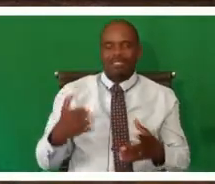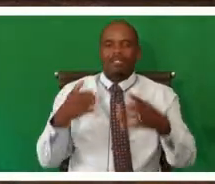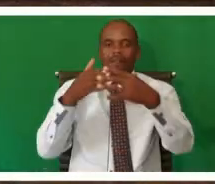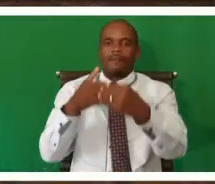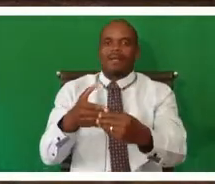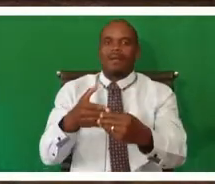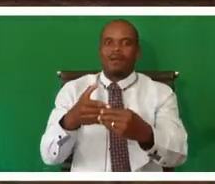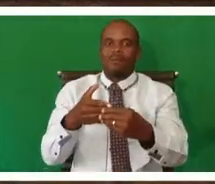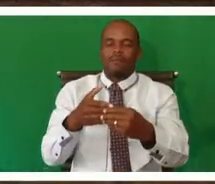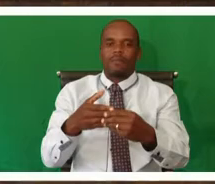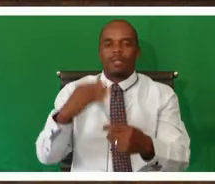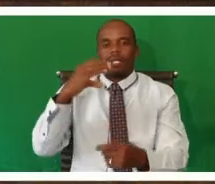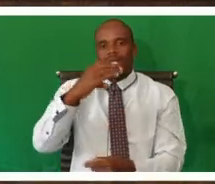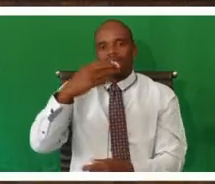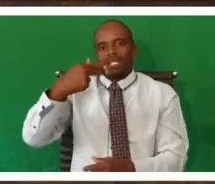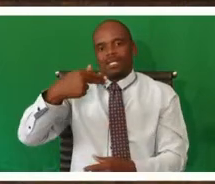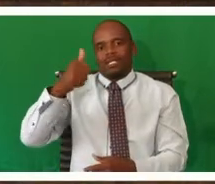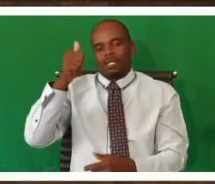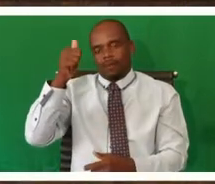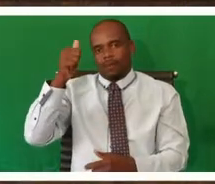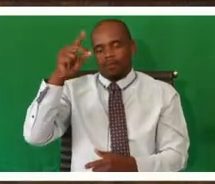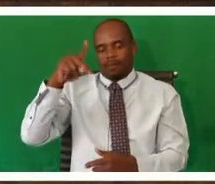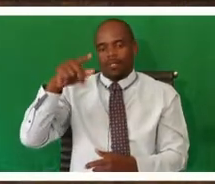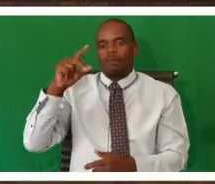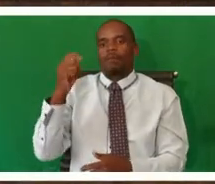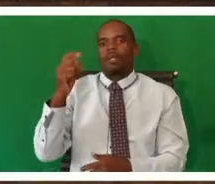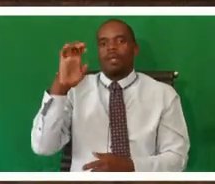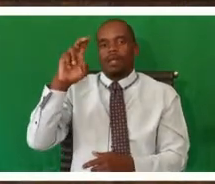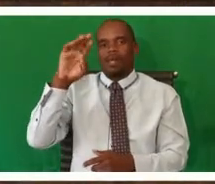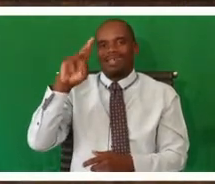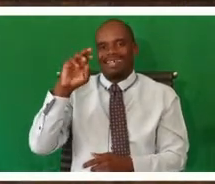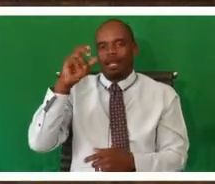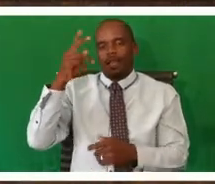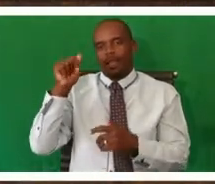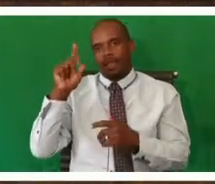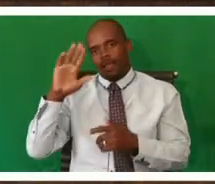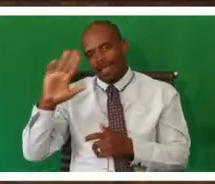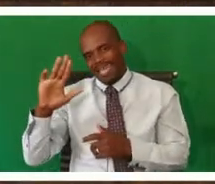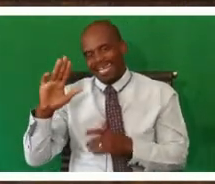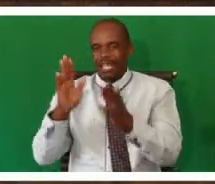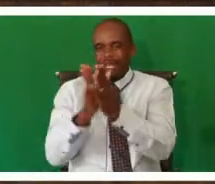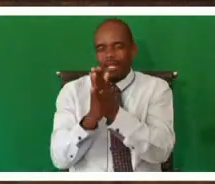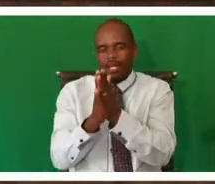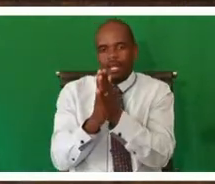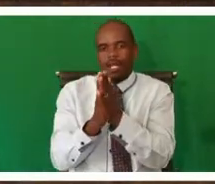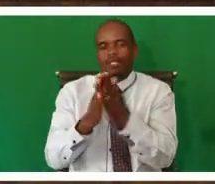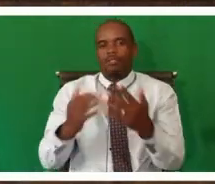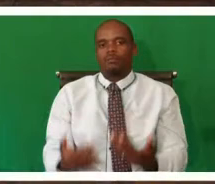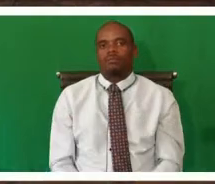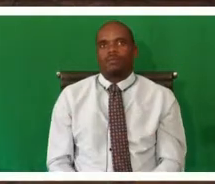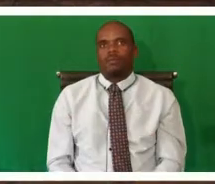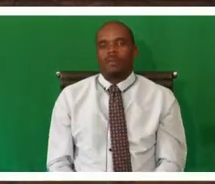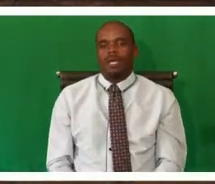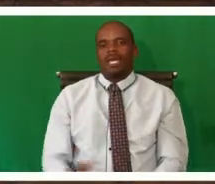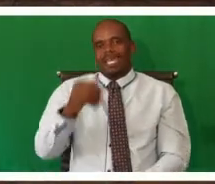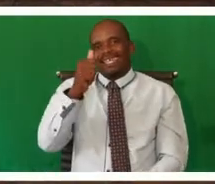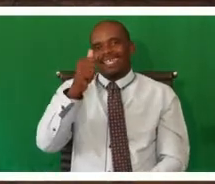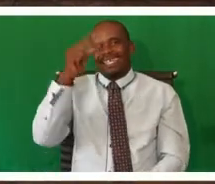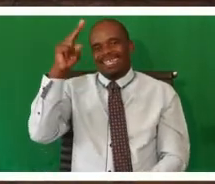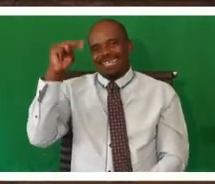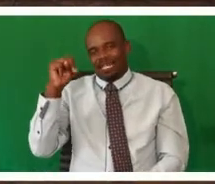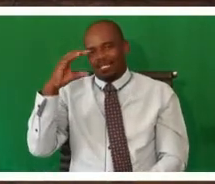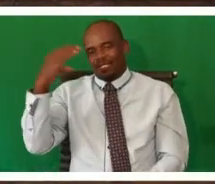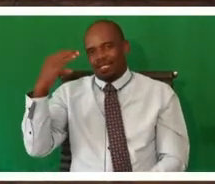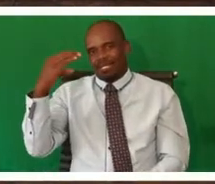and 10 institutions, leaders of the African National Congress and the Alliance,